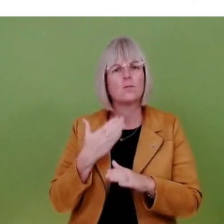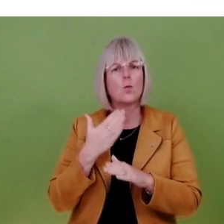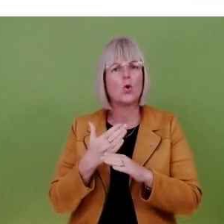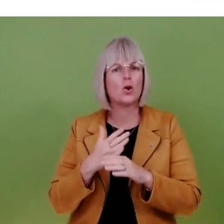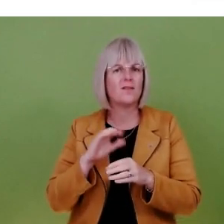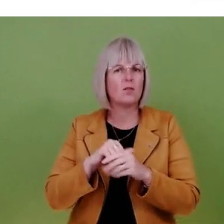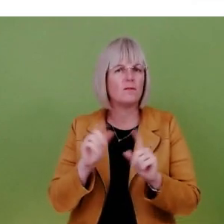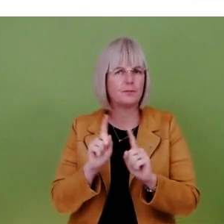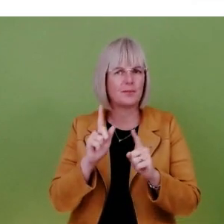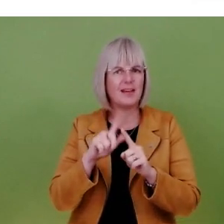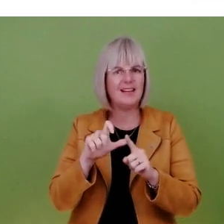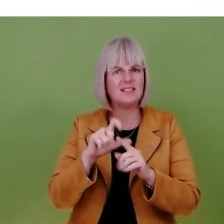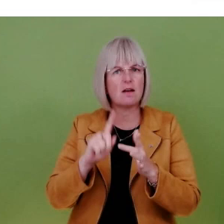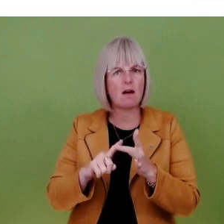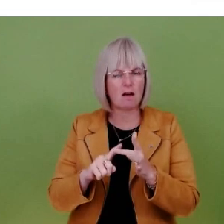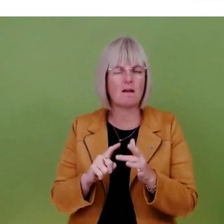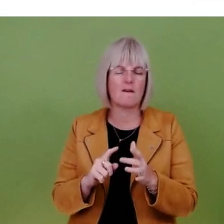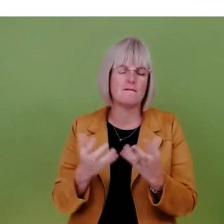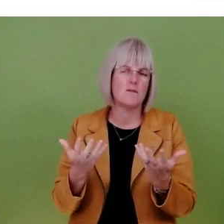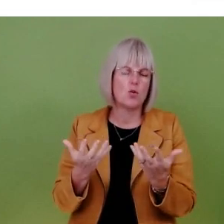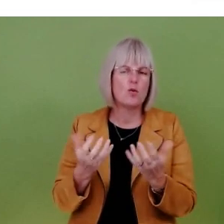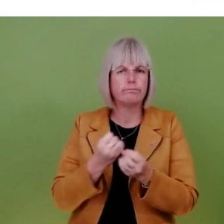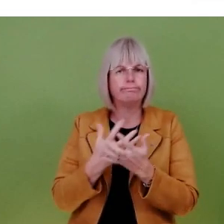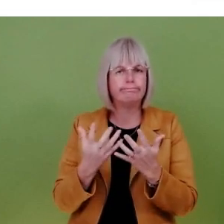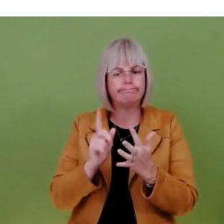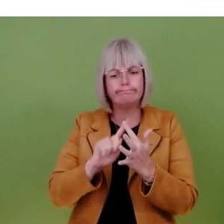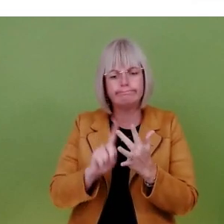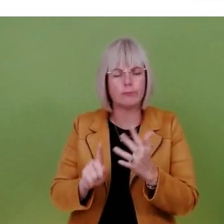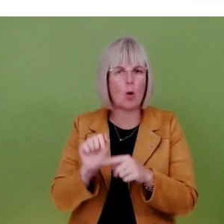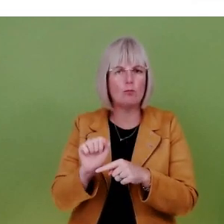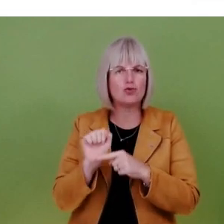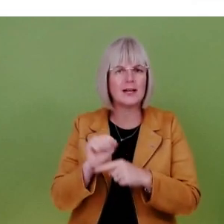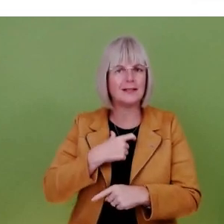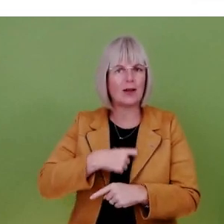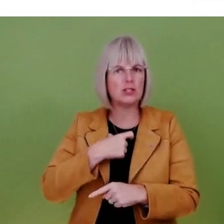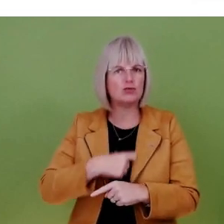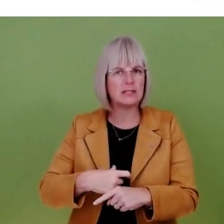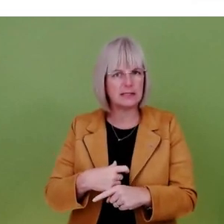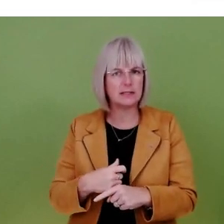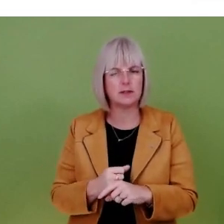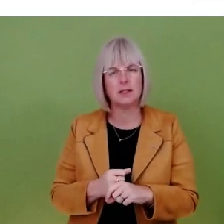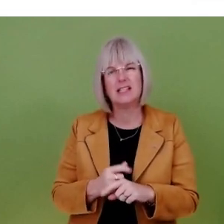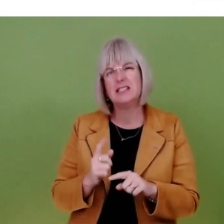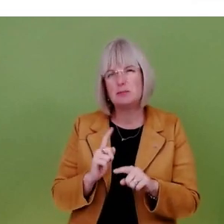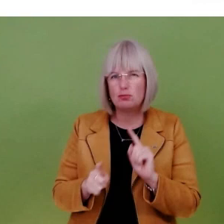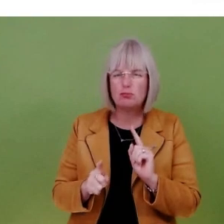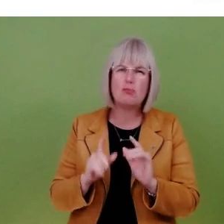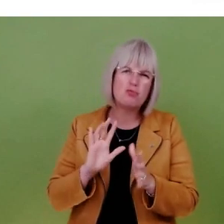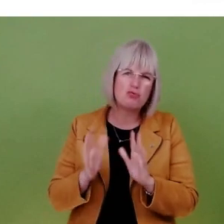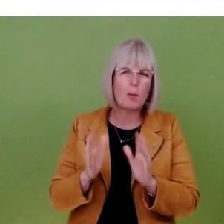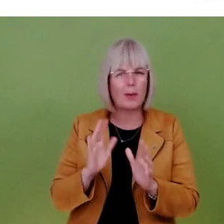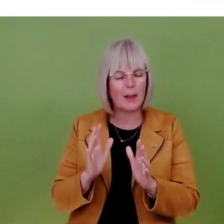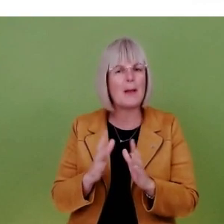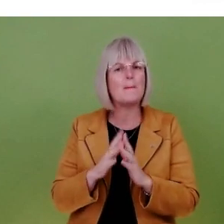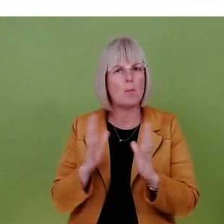EDI in terms of a number of the protected characteristics, specifically and probably predominantly thinking about race,